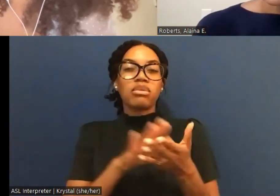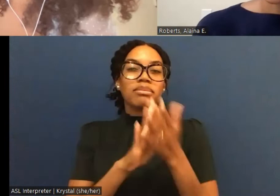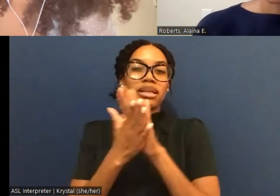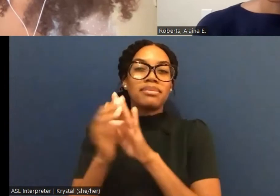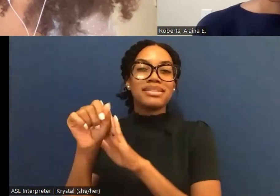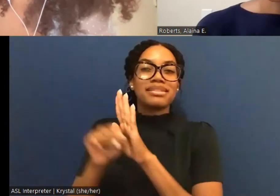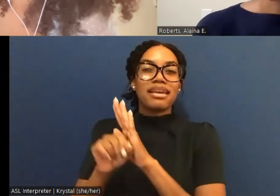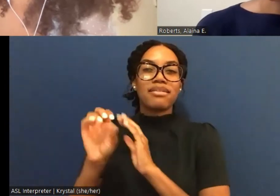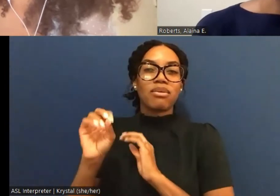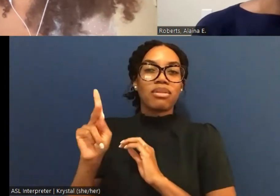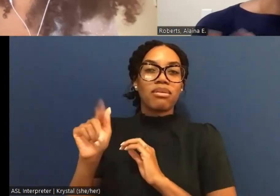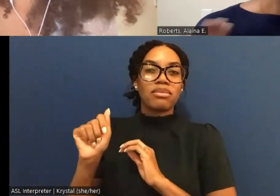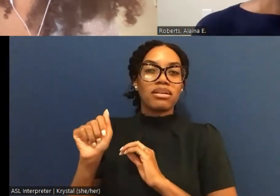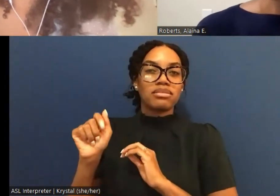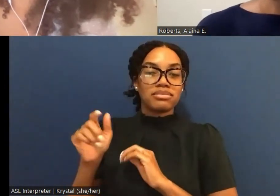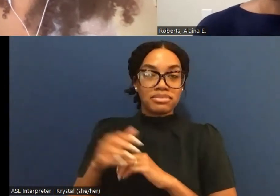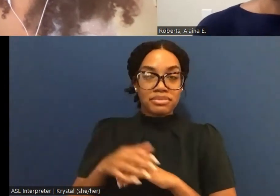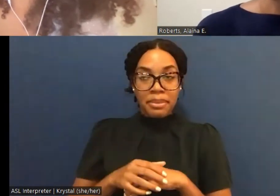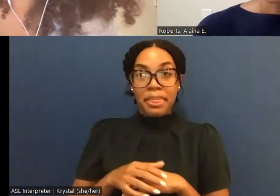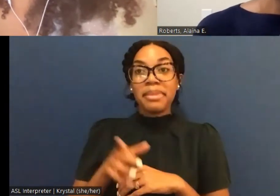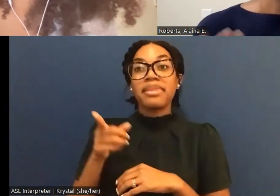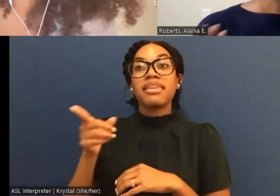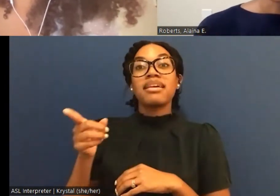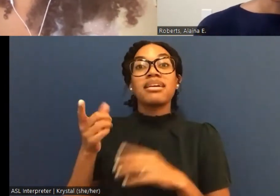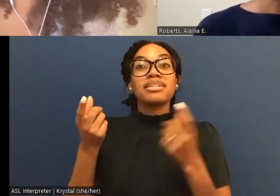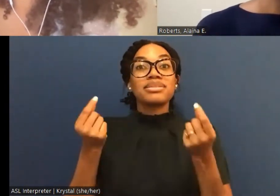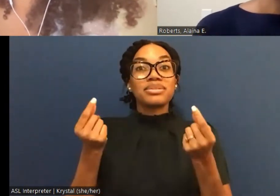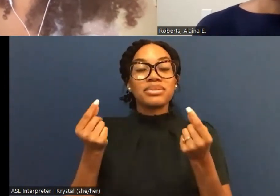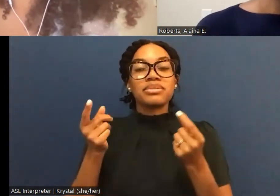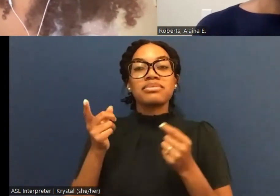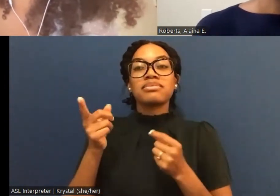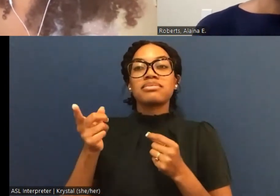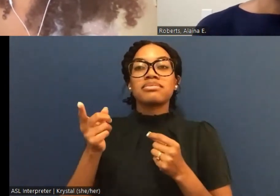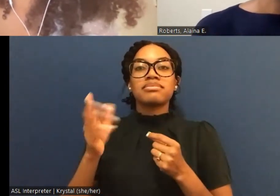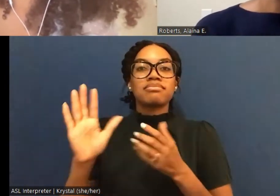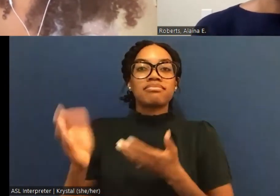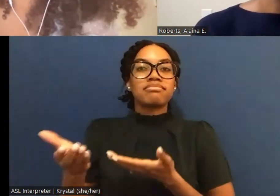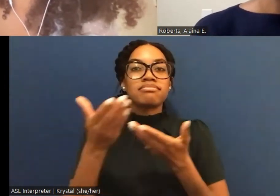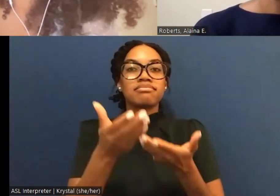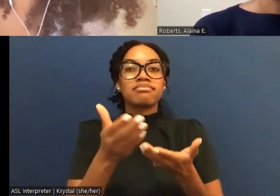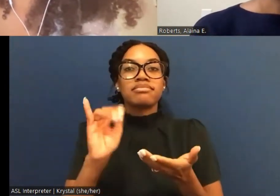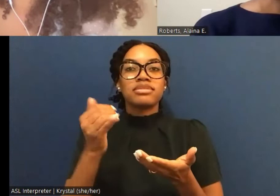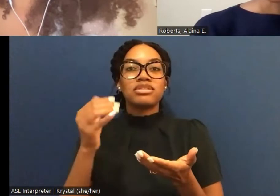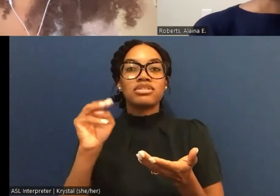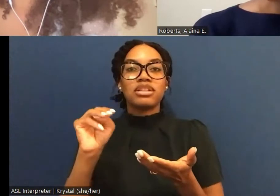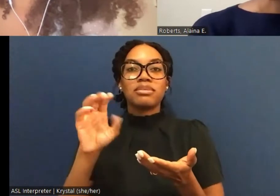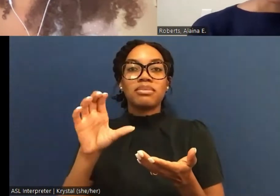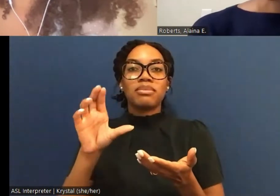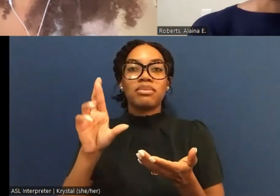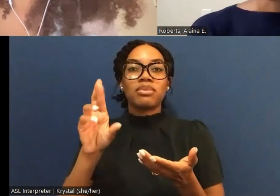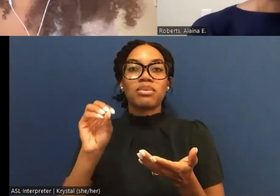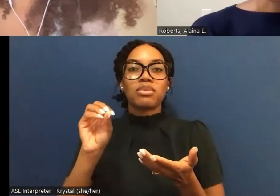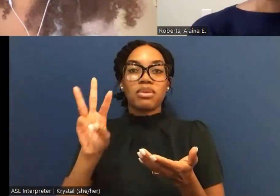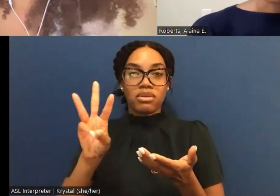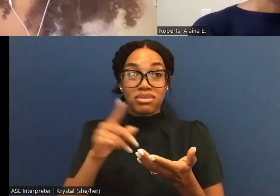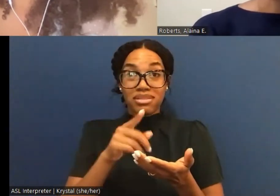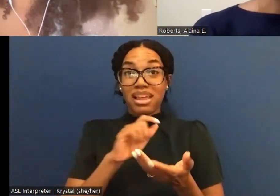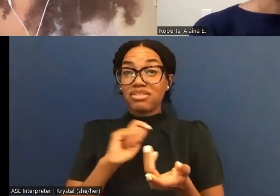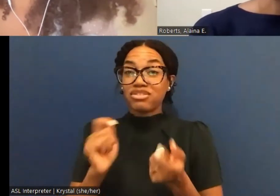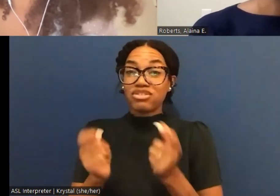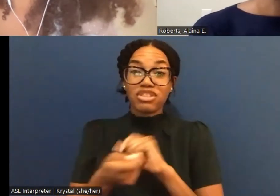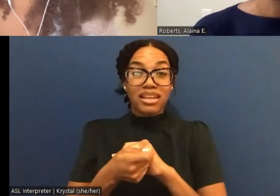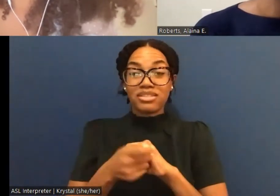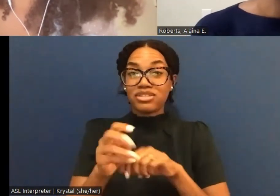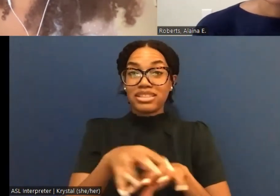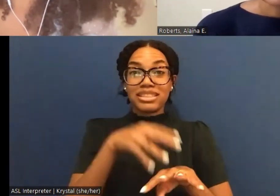you said, that introduces Jim Crow legislation that completely changes the lives of Indian freed people, as well as these other African Americans